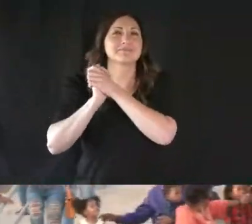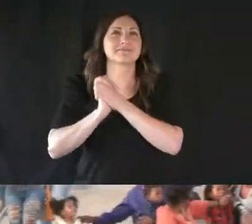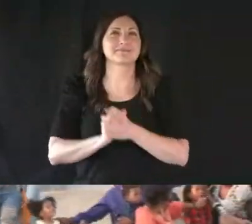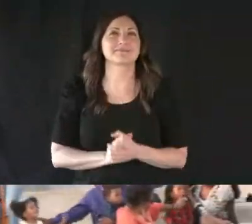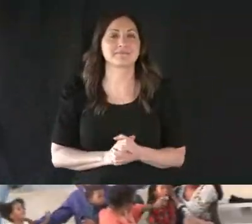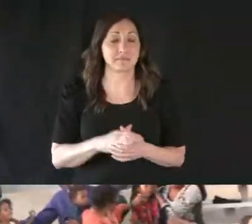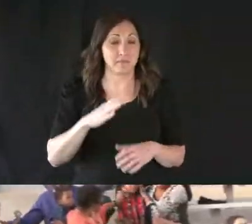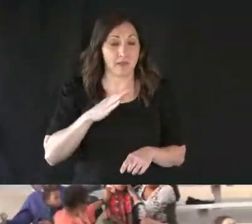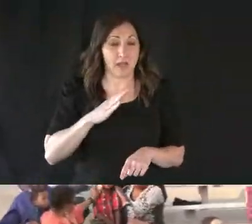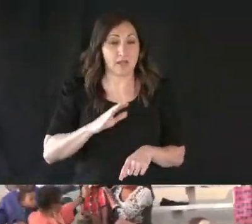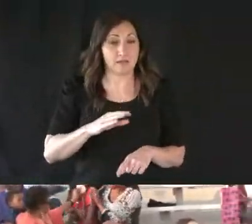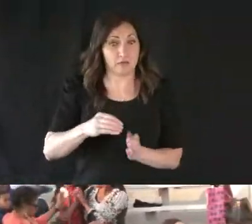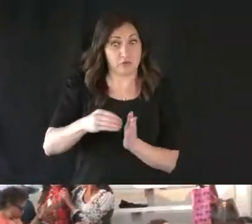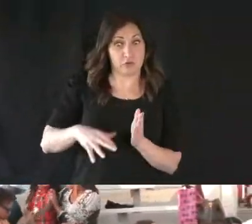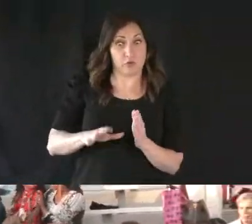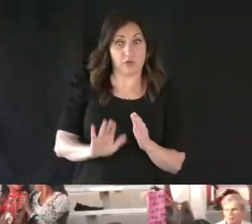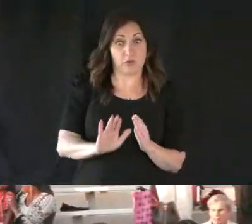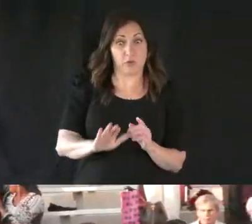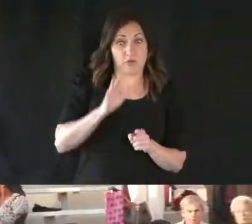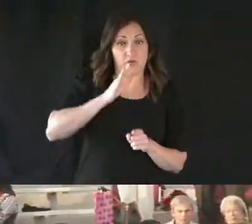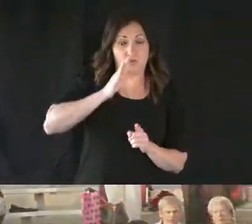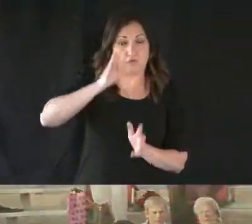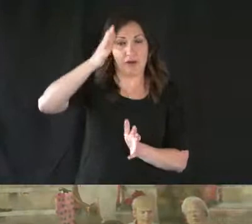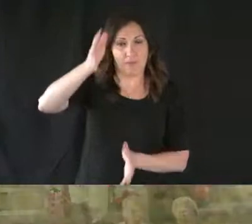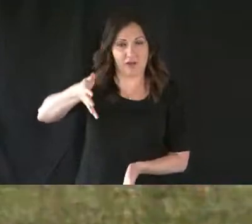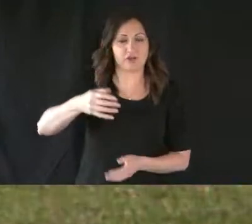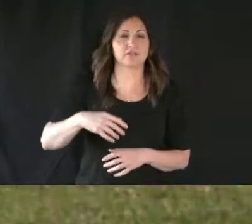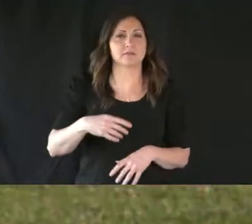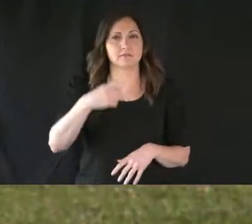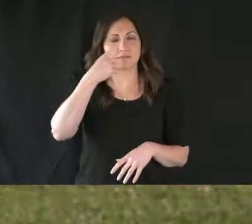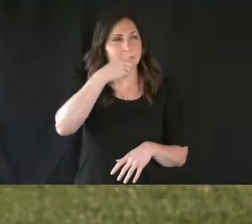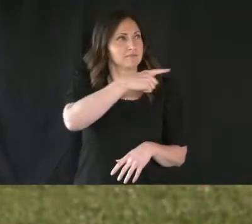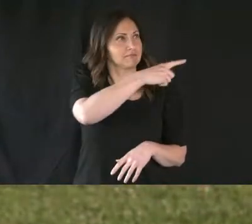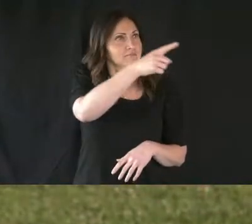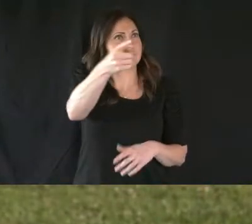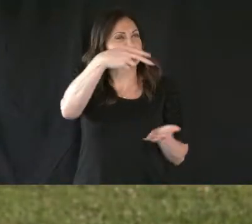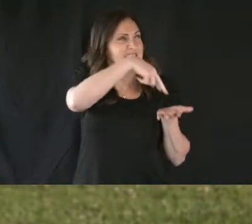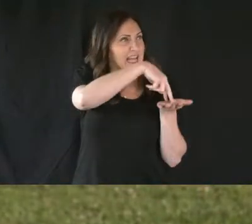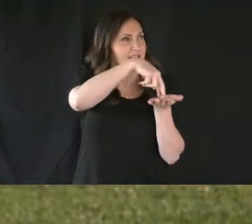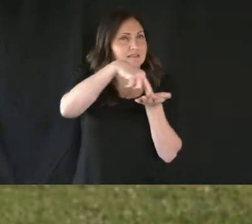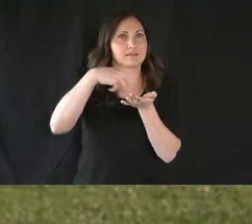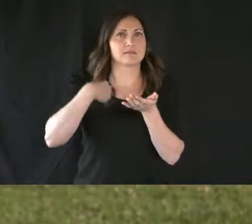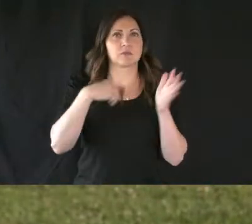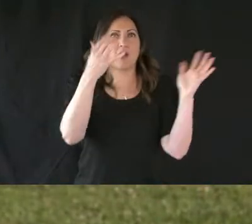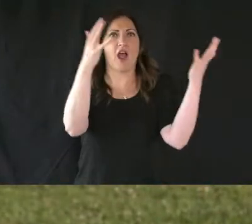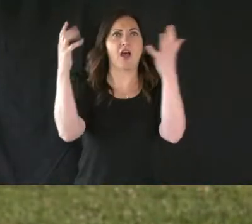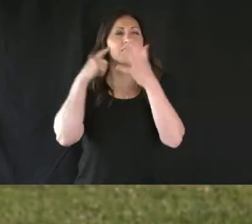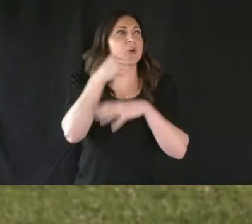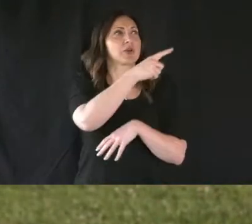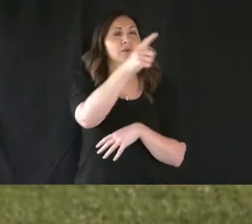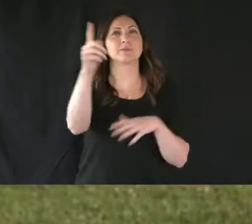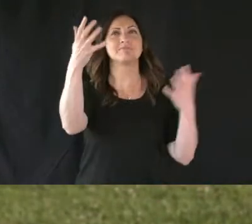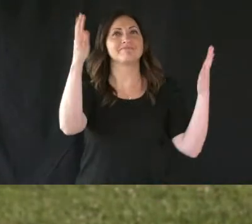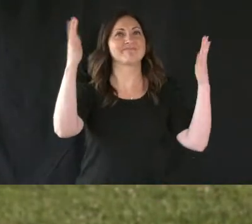Would the grandparents of our candidates please stand and be